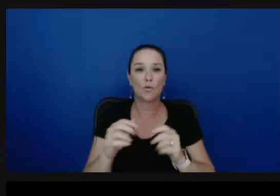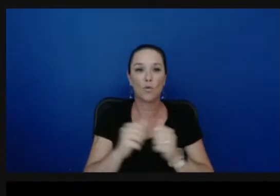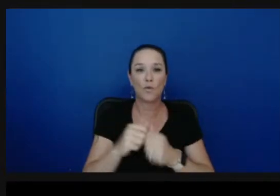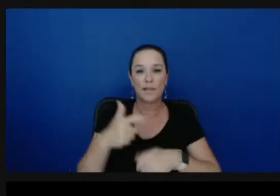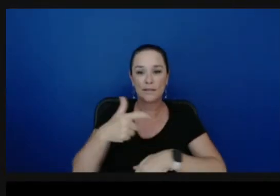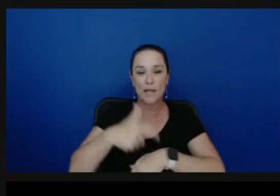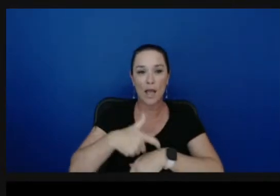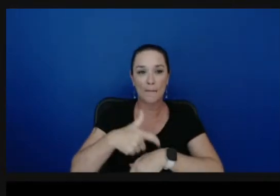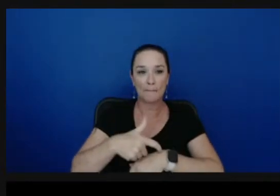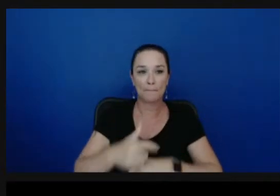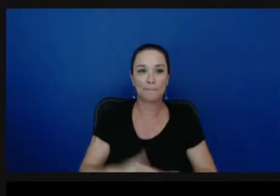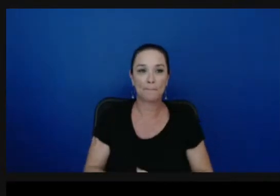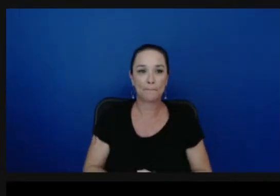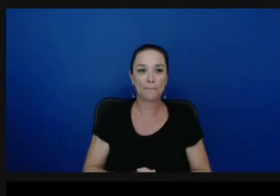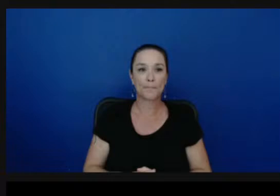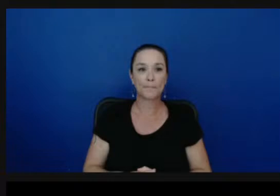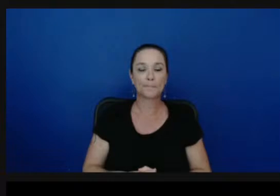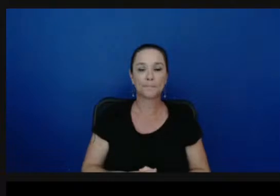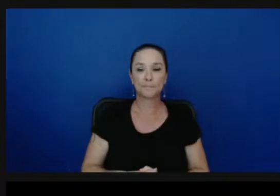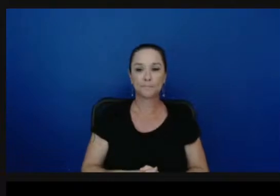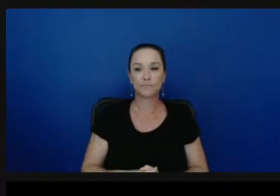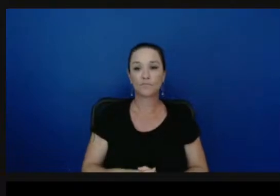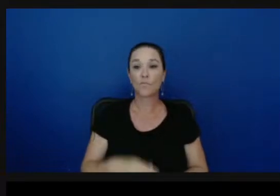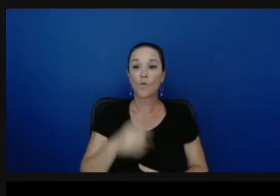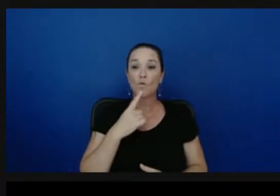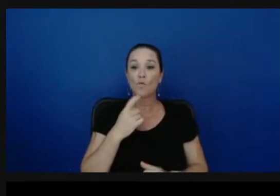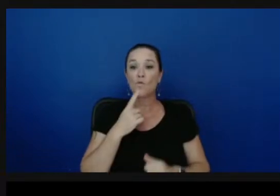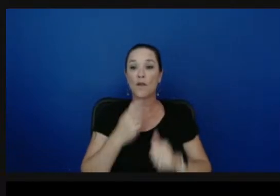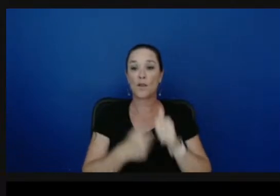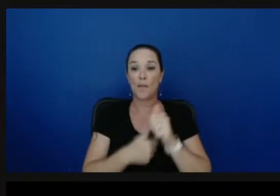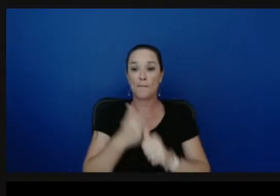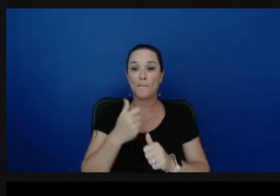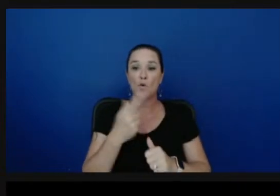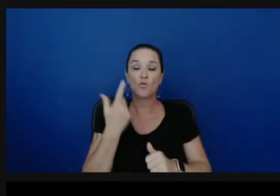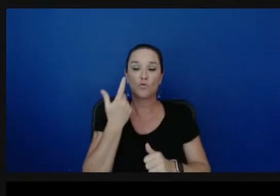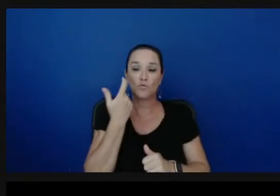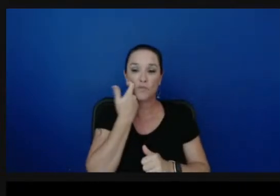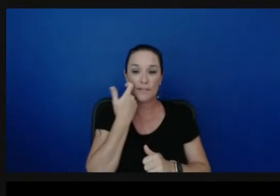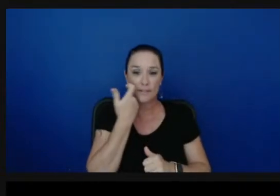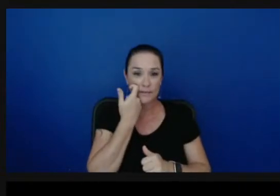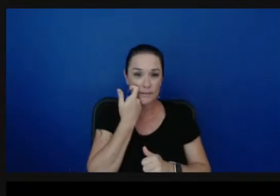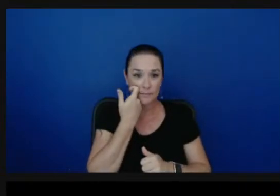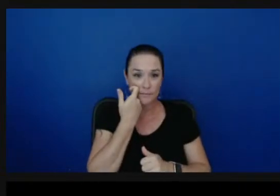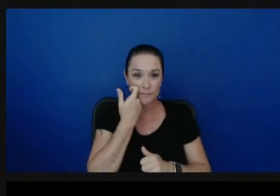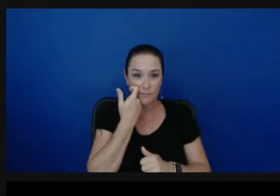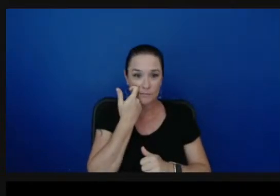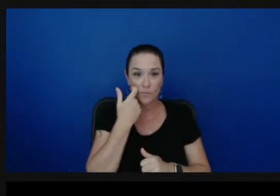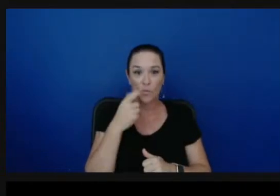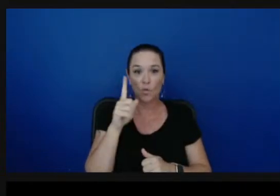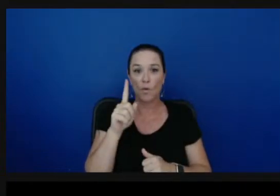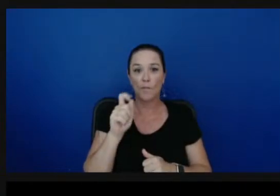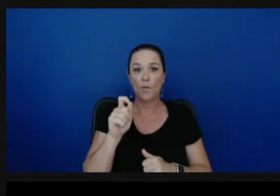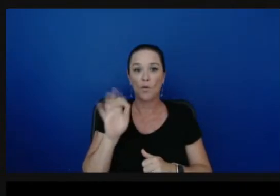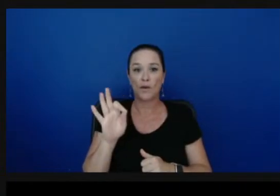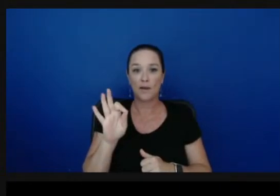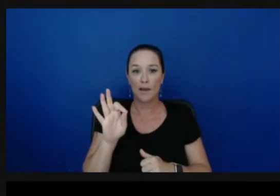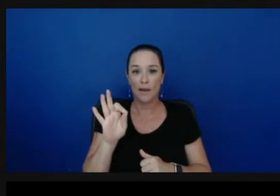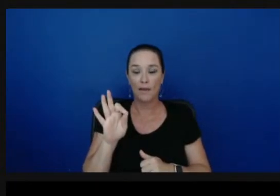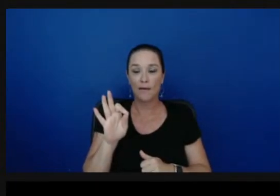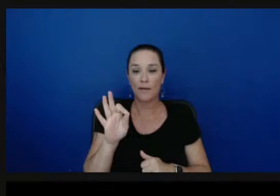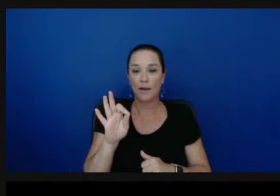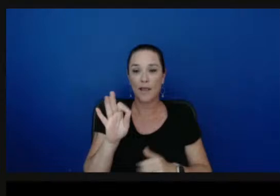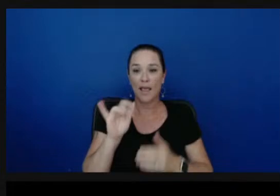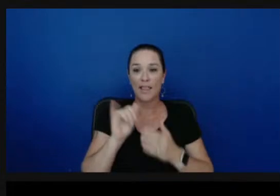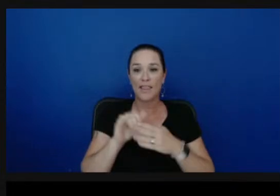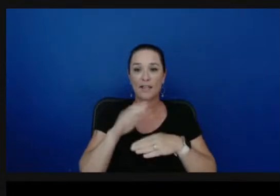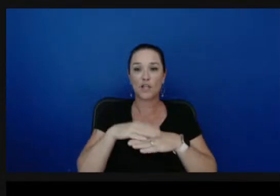time. So the red ones are the most recent. That's the most recent one. And 1.9 down on the south